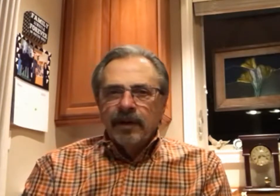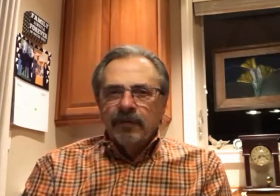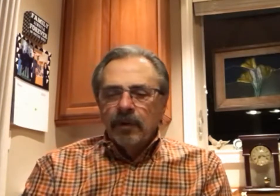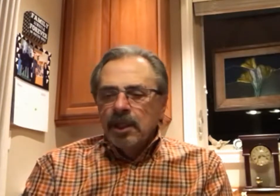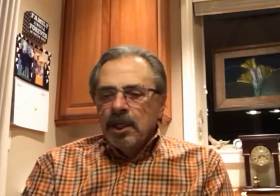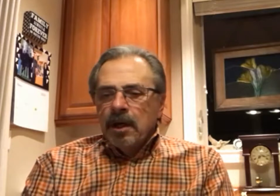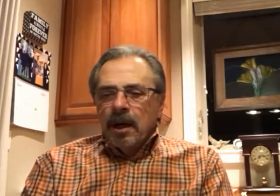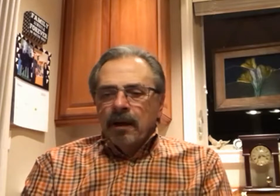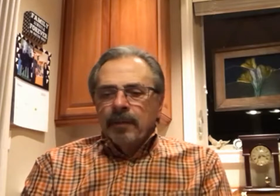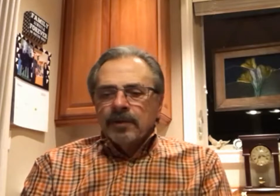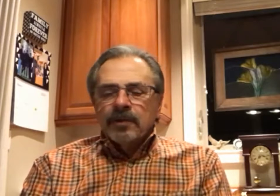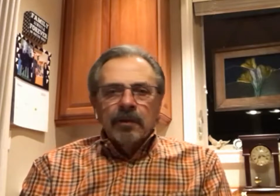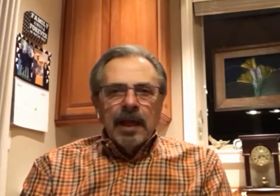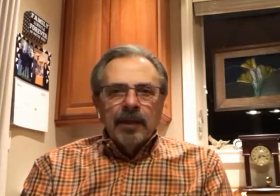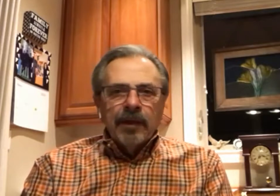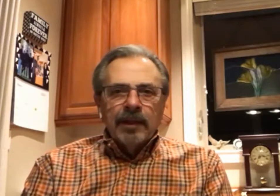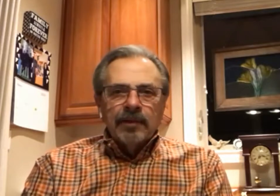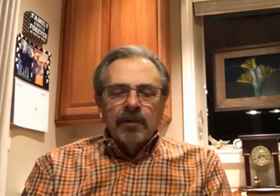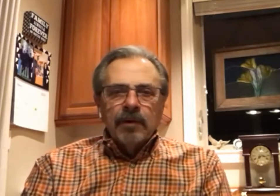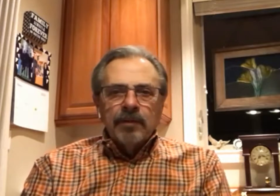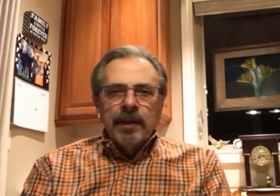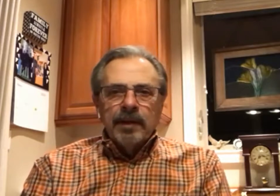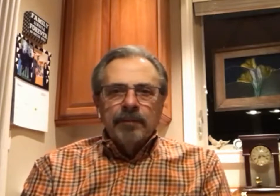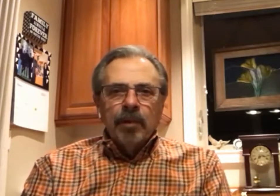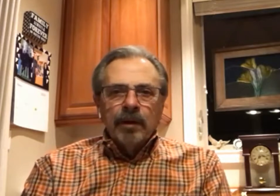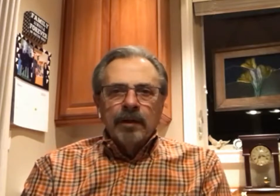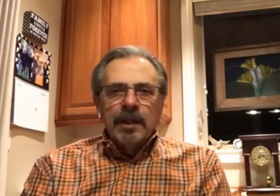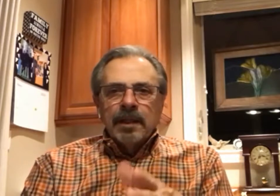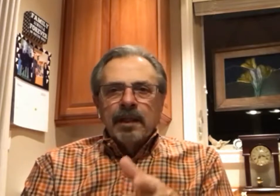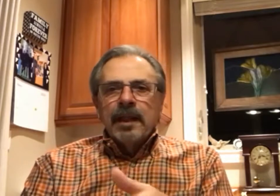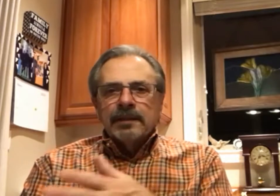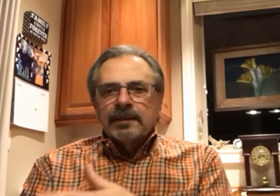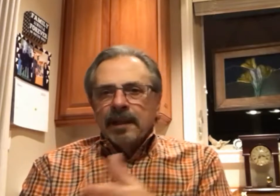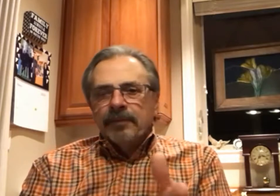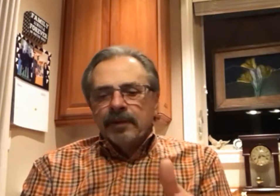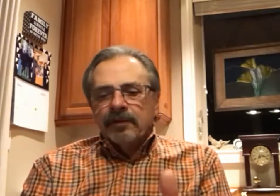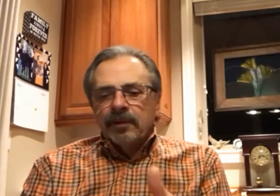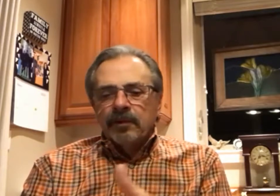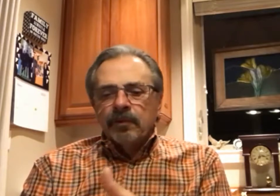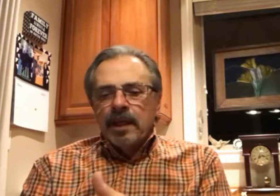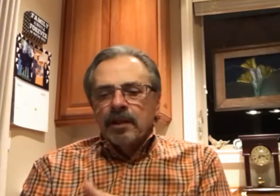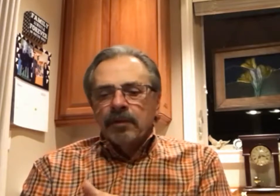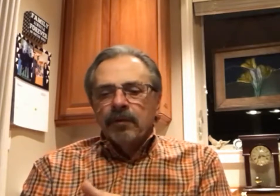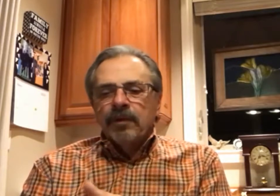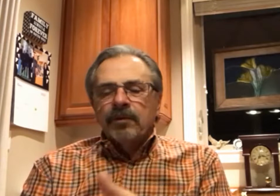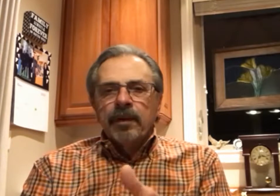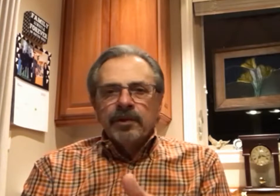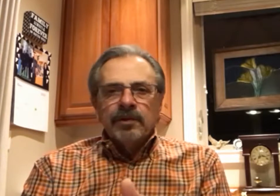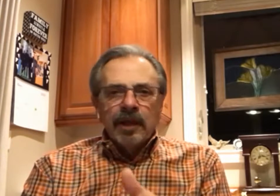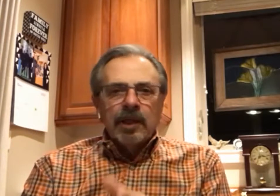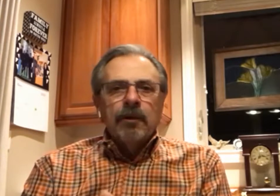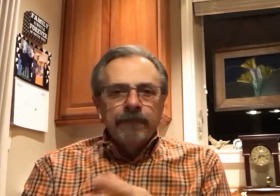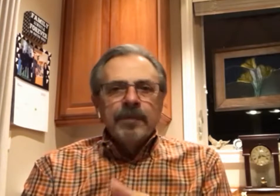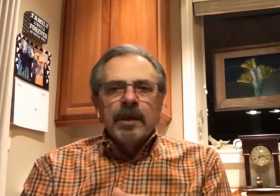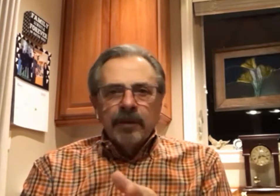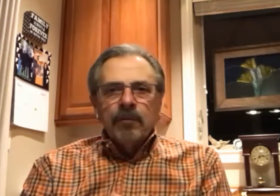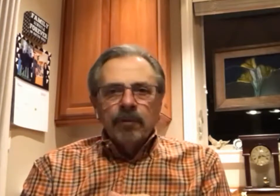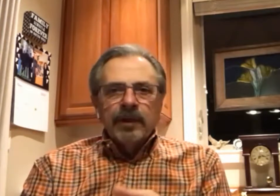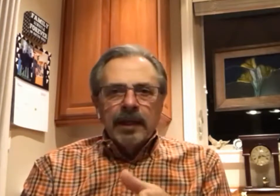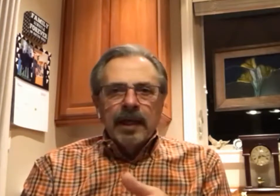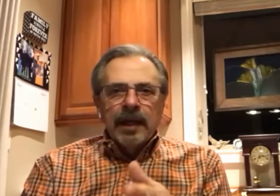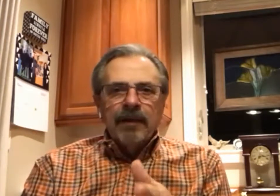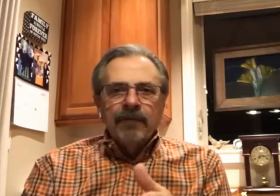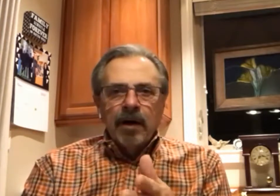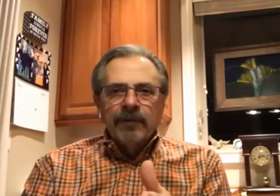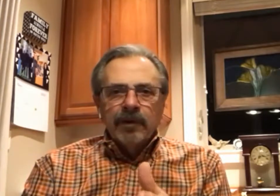the staff level, but certainly I think that's going to be an important next steps. As soon as we get through this budget cycle, then